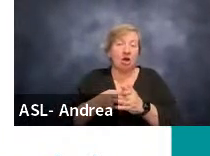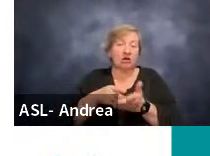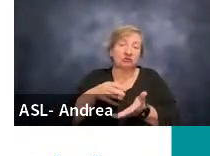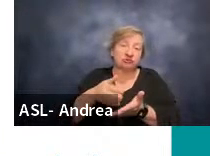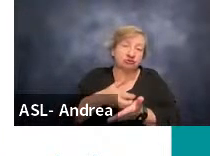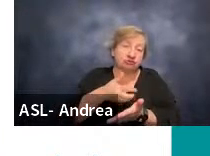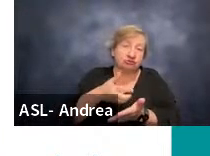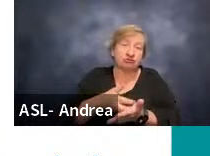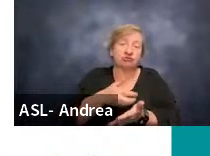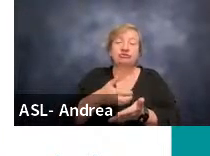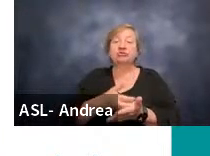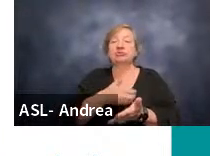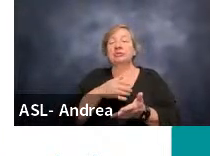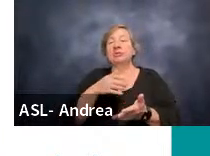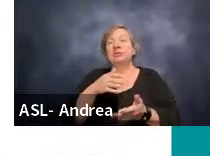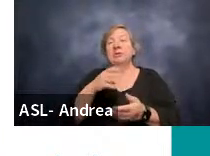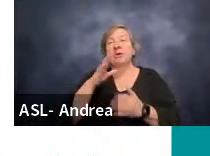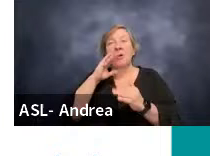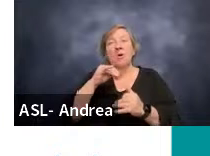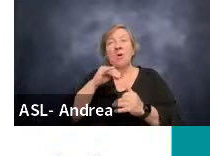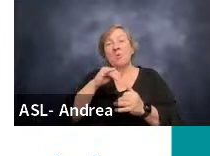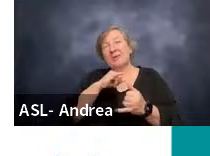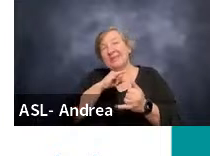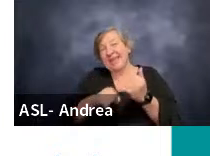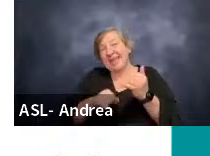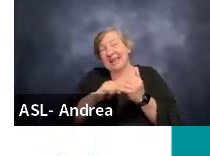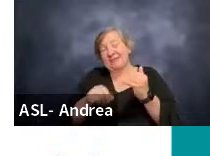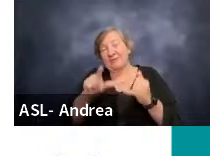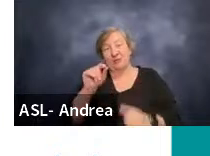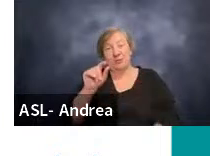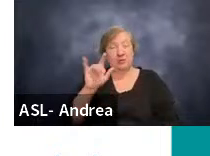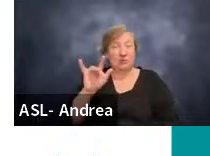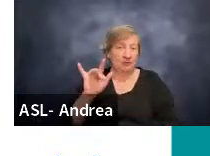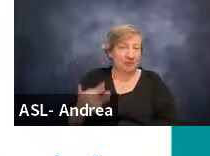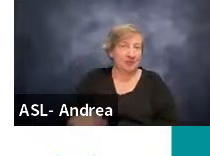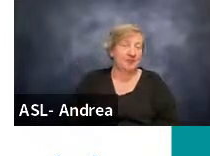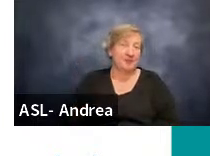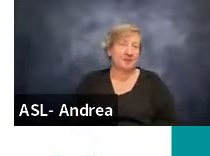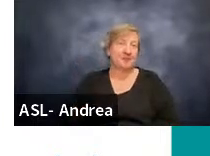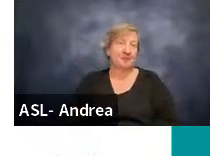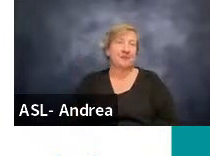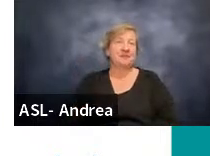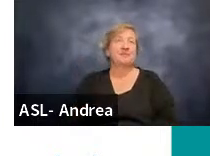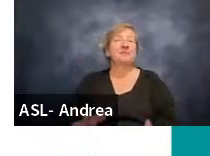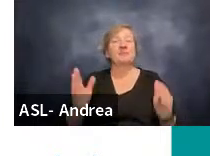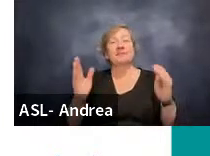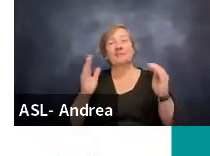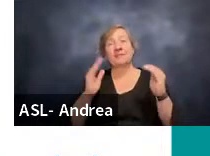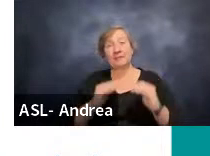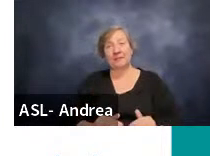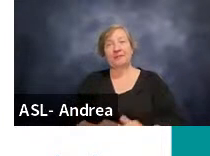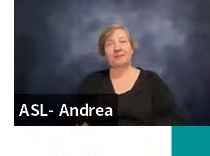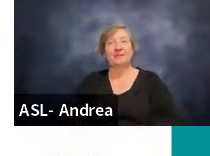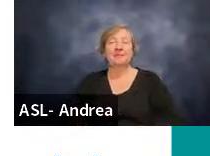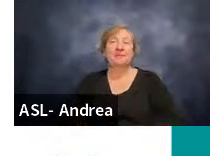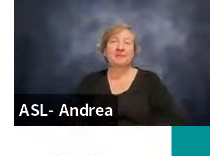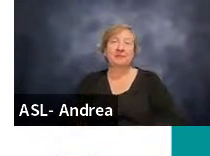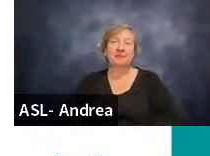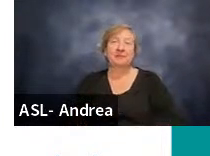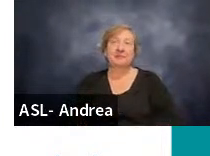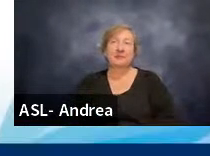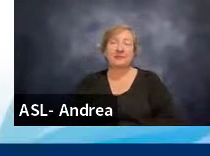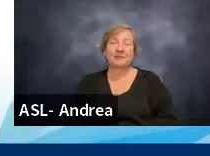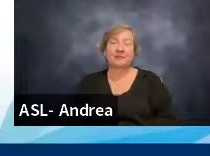we're hoping that will happen in late 2025. Next slide, please.